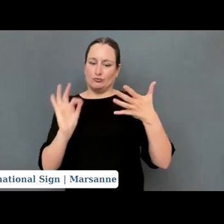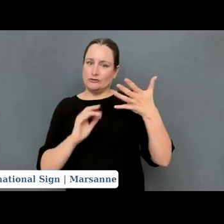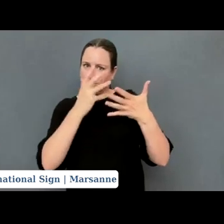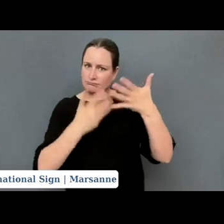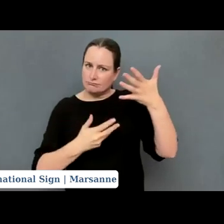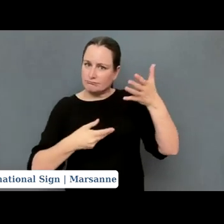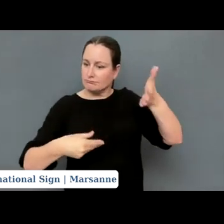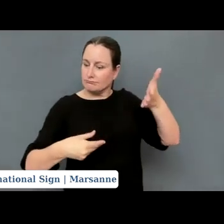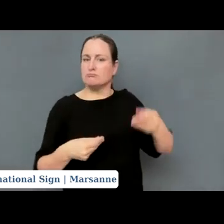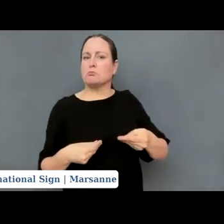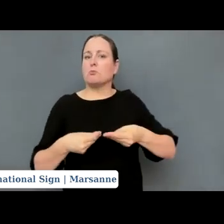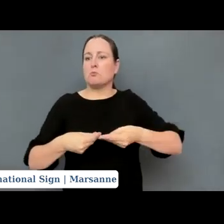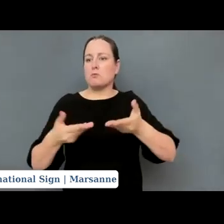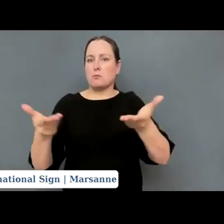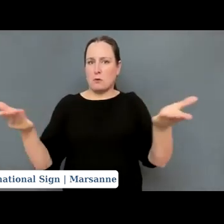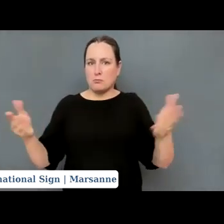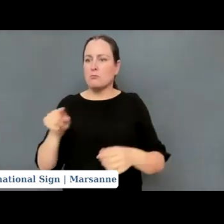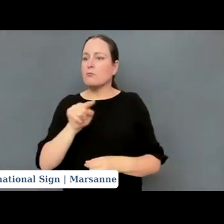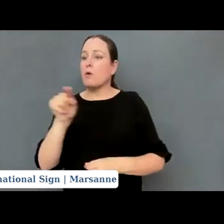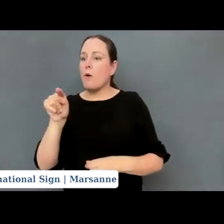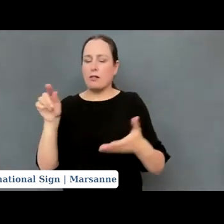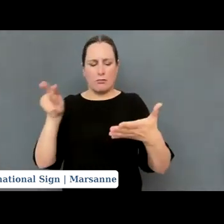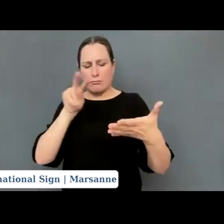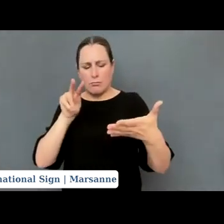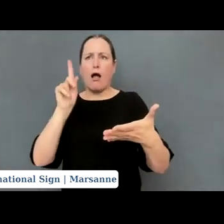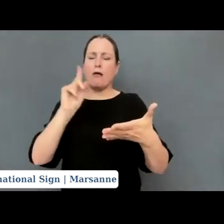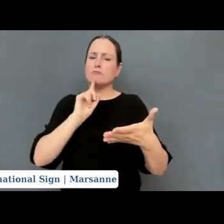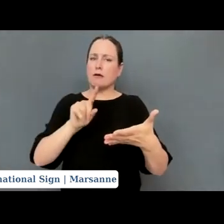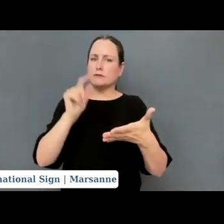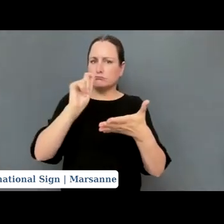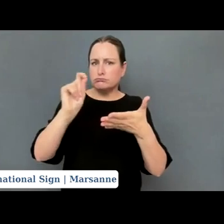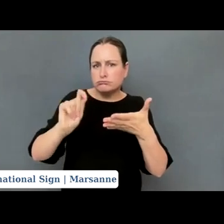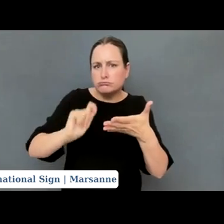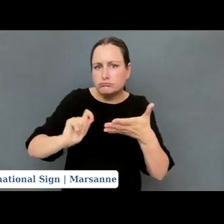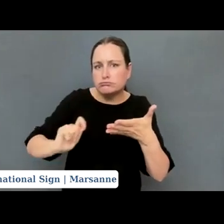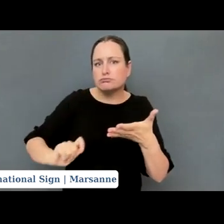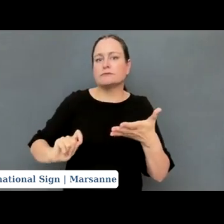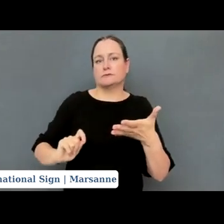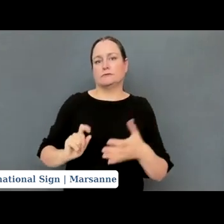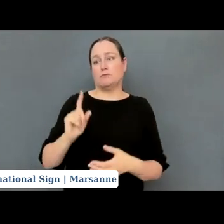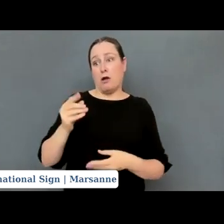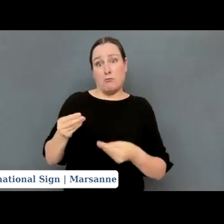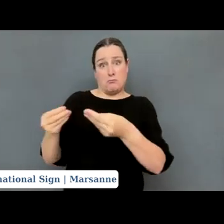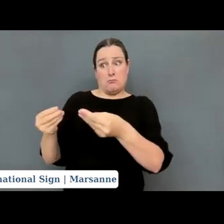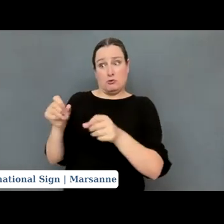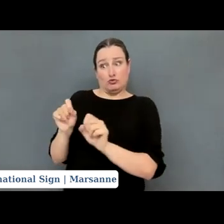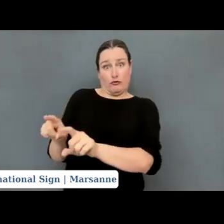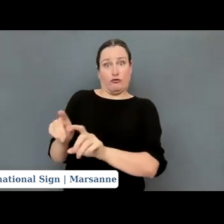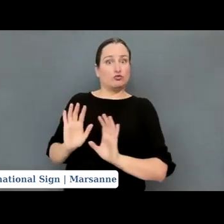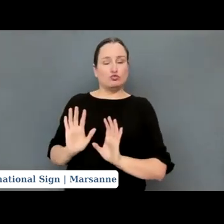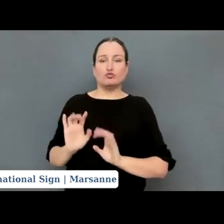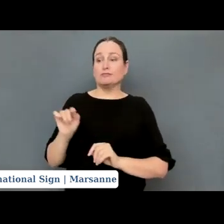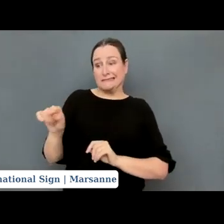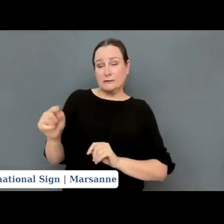community monitor officer, and this officer is an individual that is part of this community